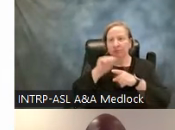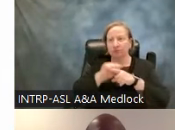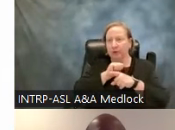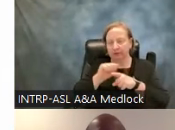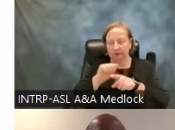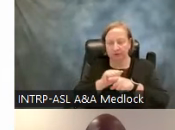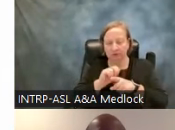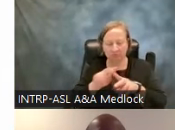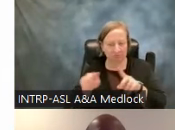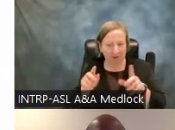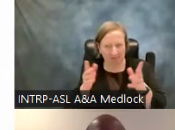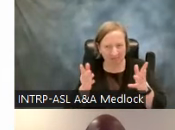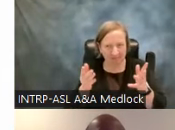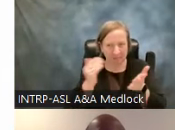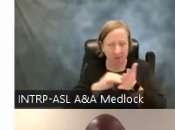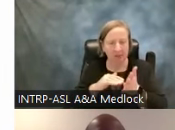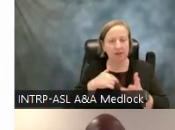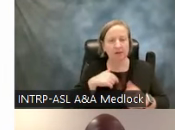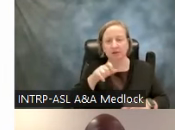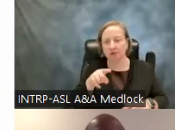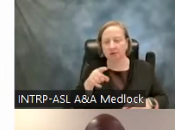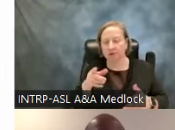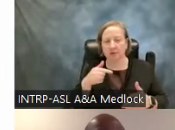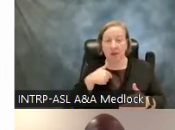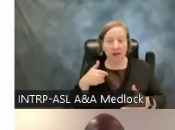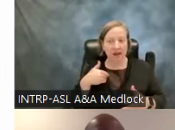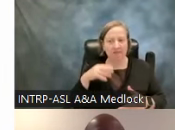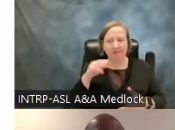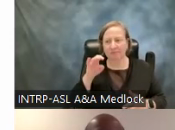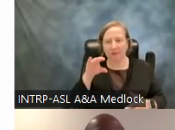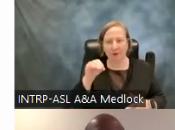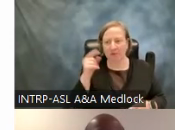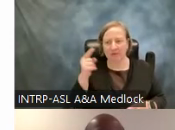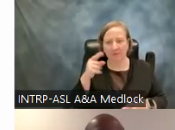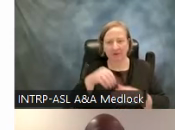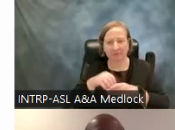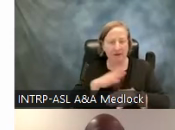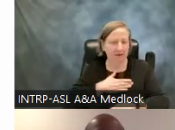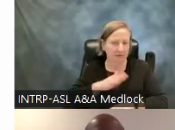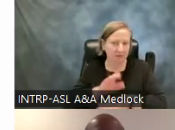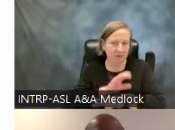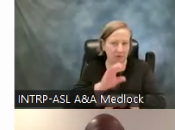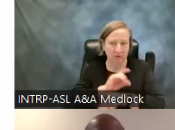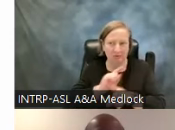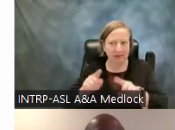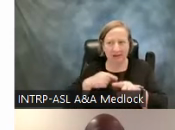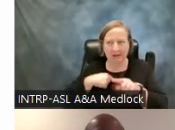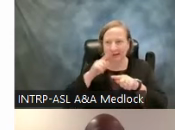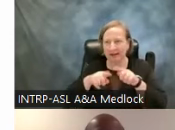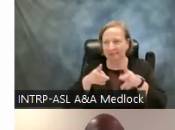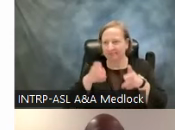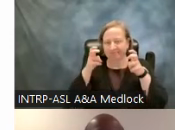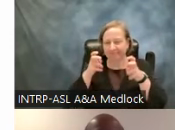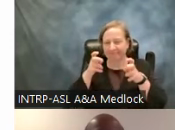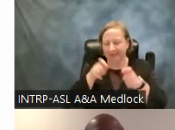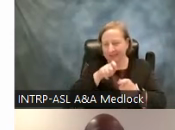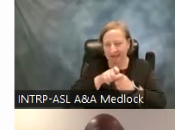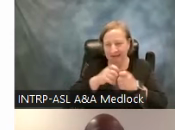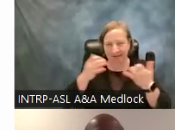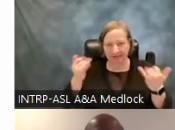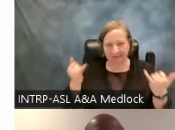but again, I'm going to ask, I have the memo somewhere in my computer, but I can't pull it out of thin air right now.